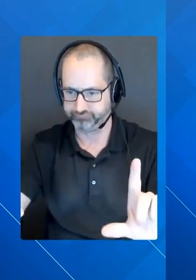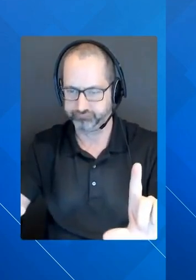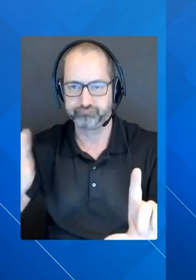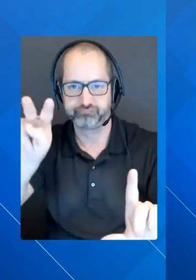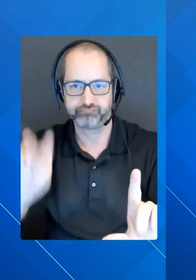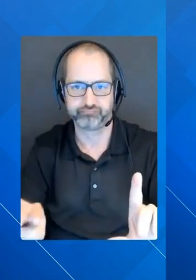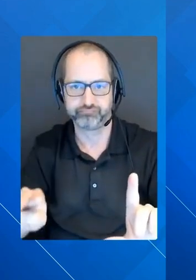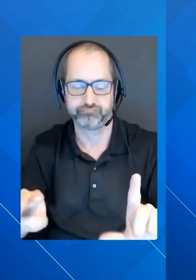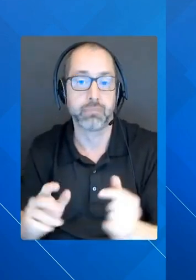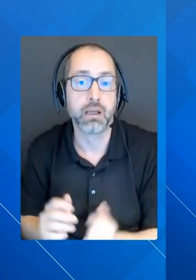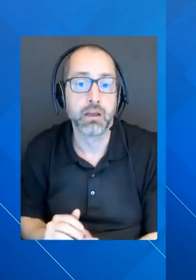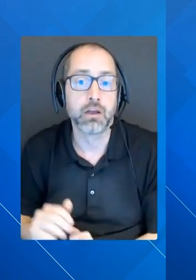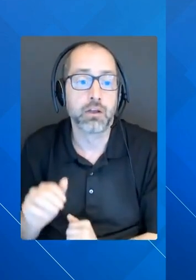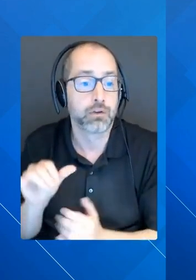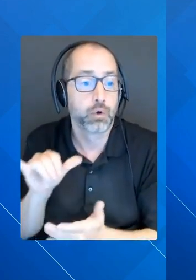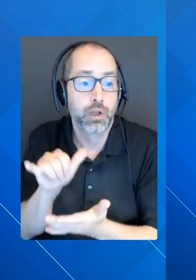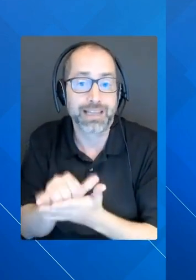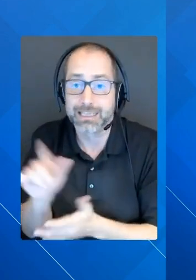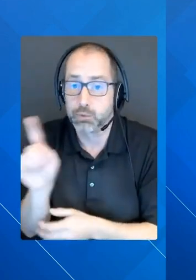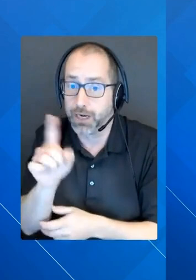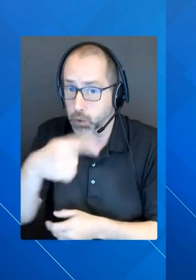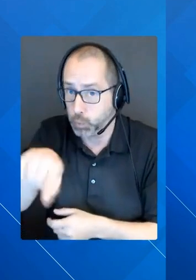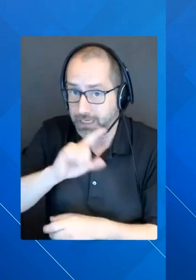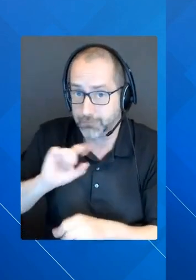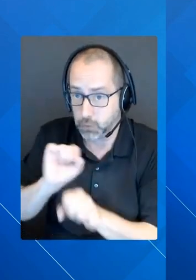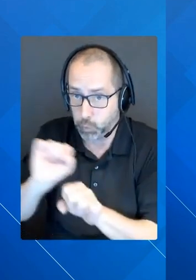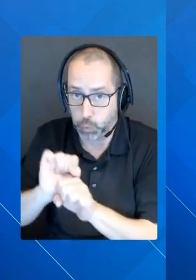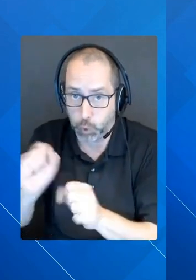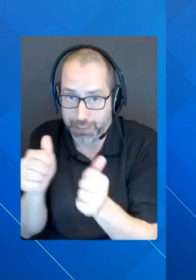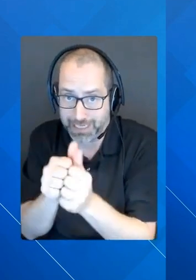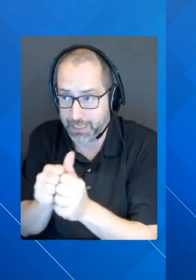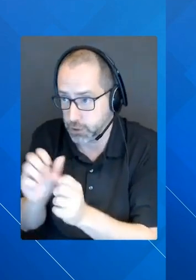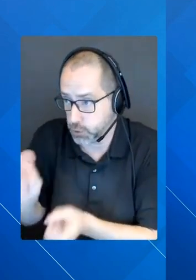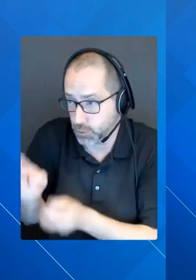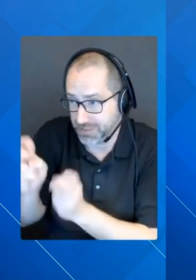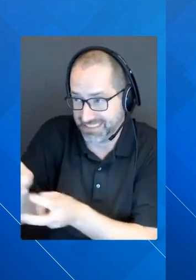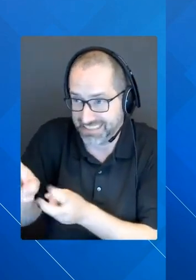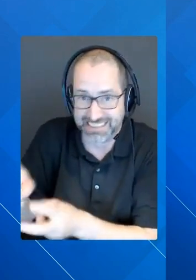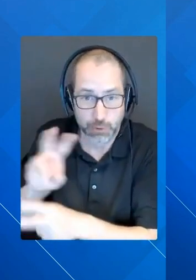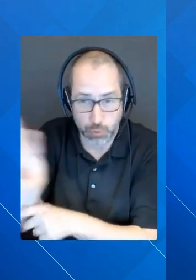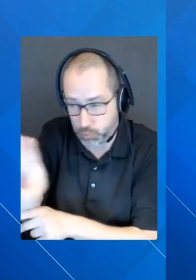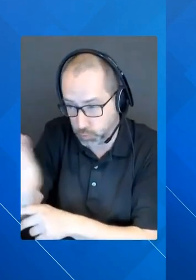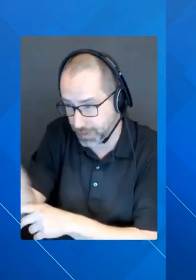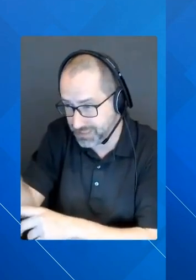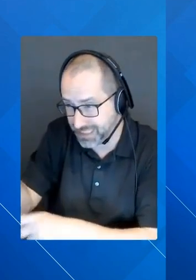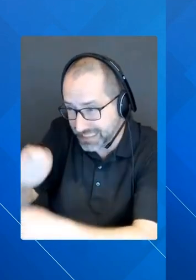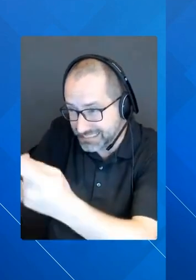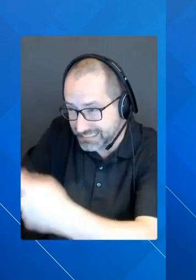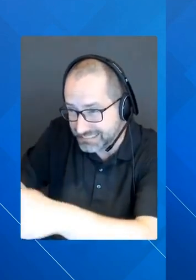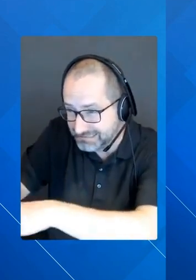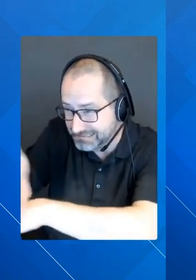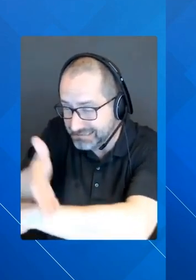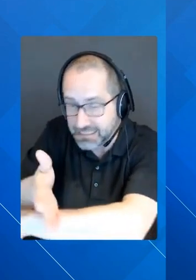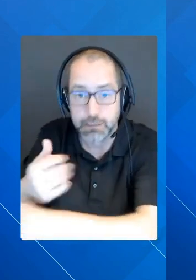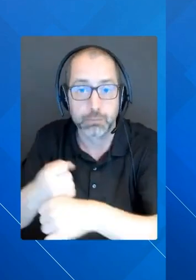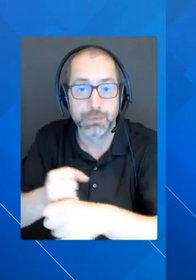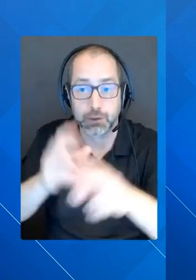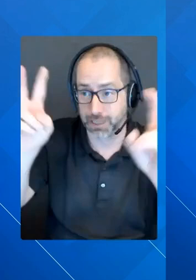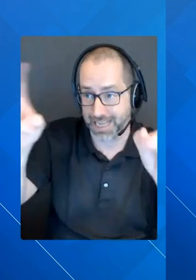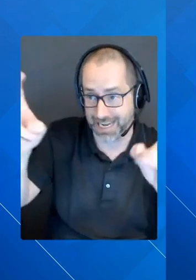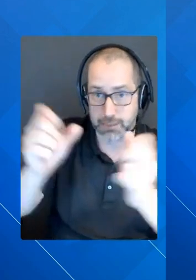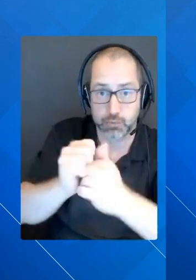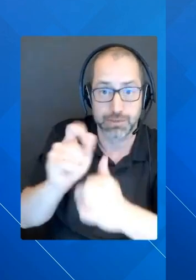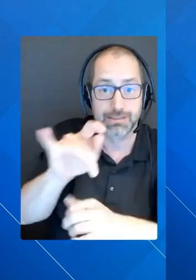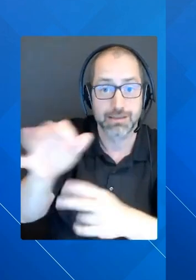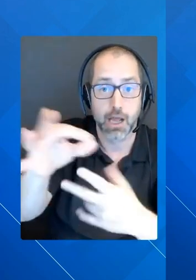This is one of those areas where we have to work together to ensure an accessible experience. As long as you format your headings with the style options that we